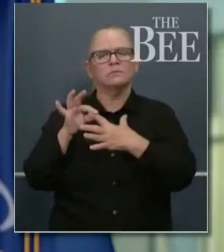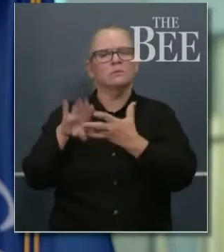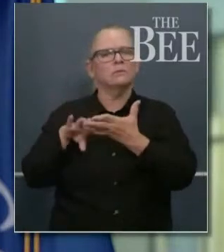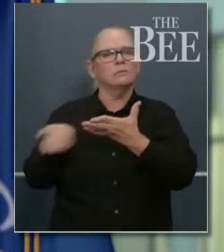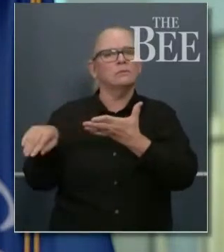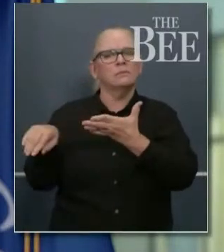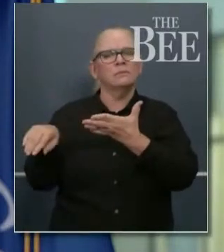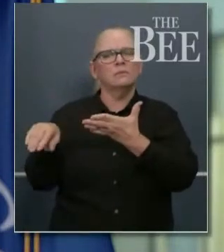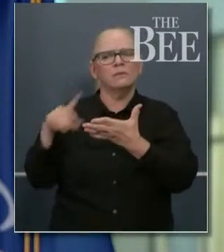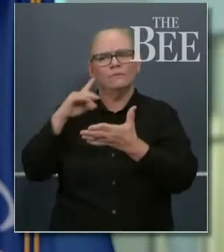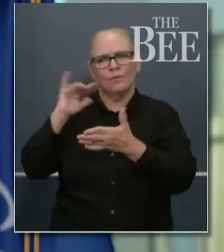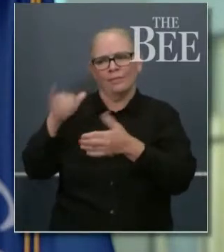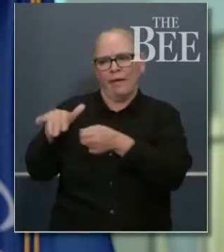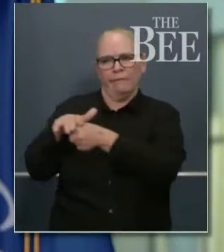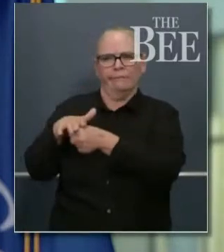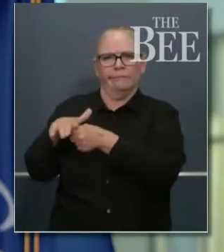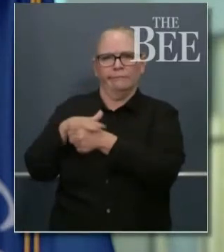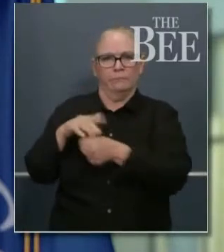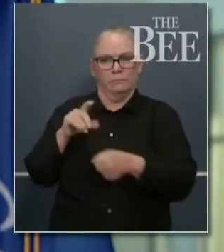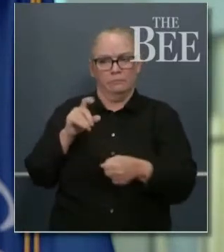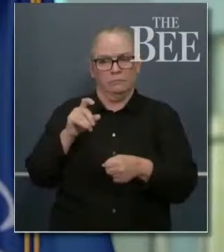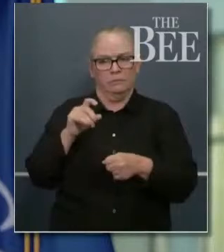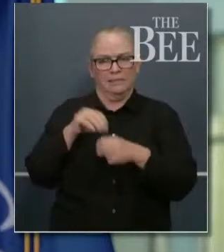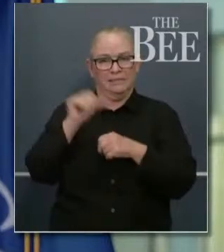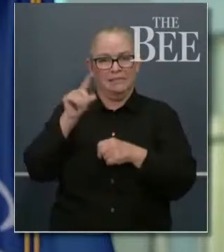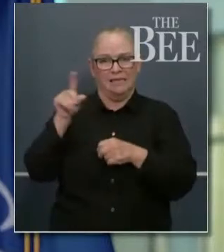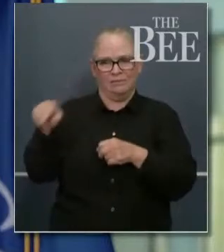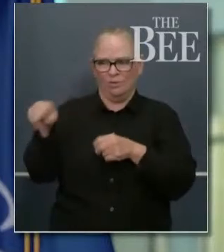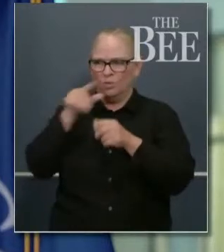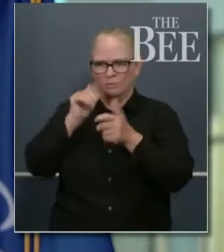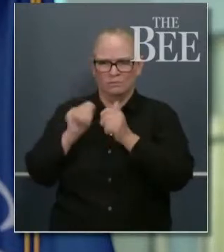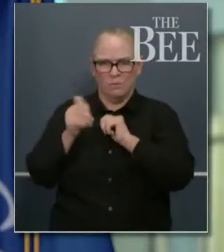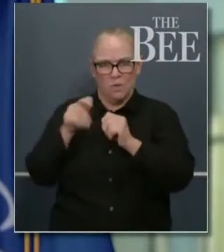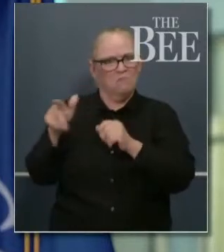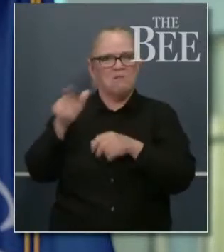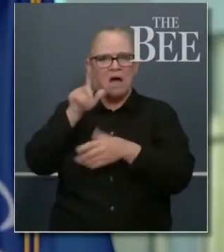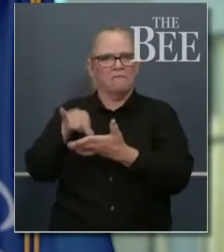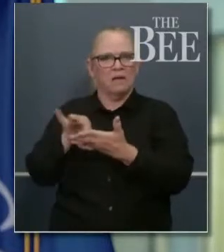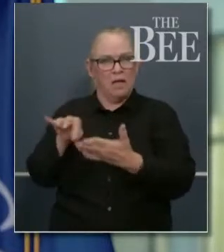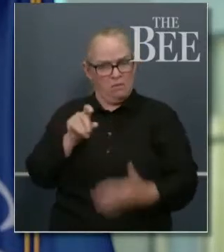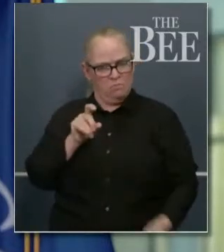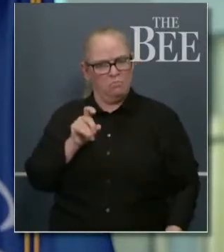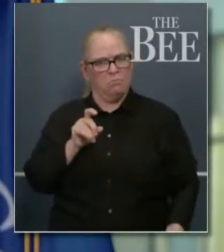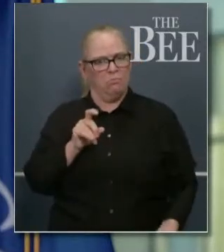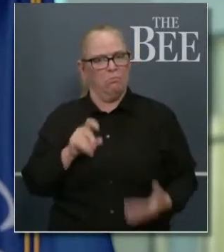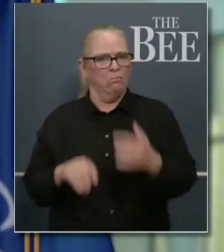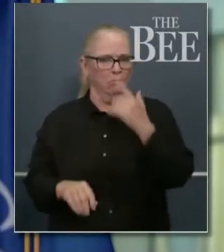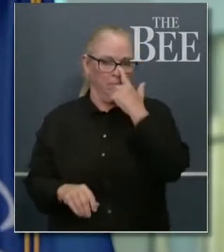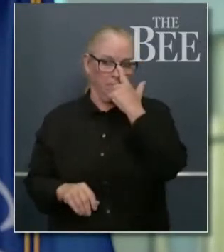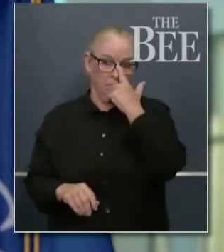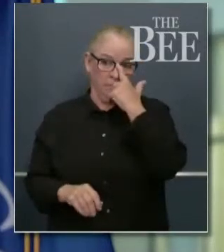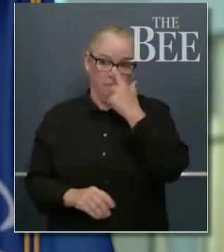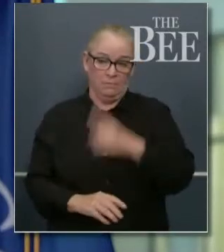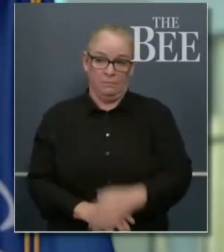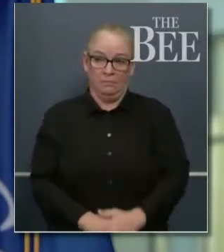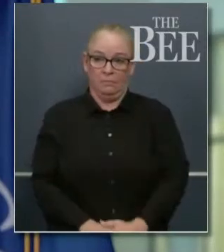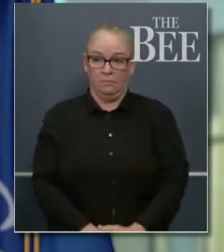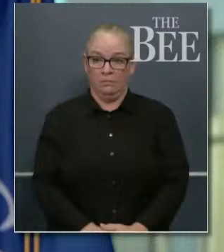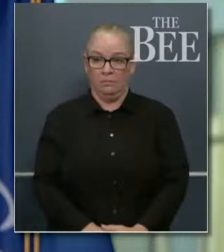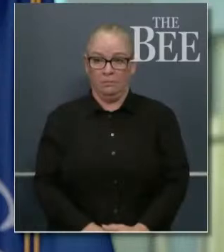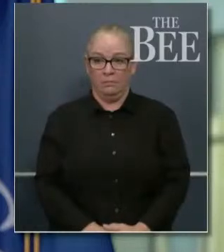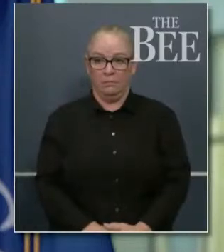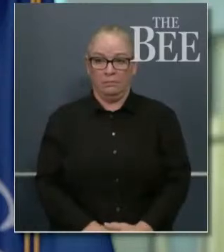San Diego? No, I thought you framed the question appropriately as it relates to community spread, as it